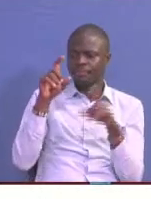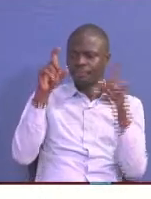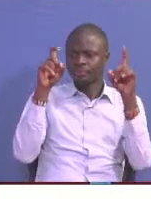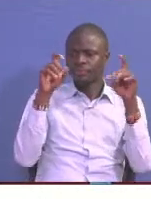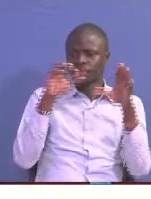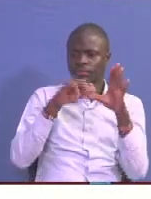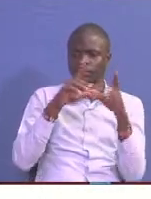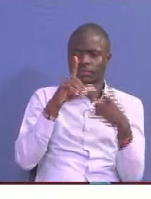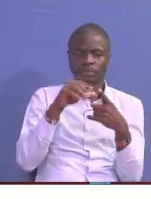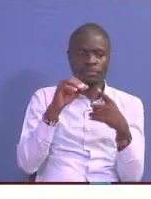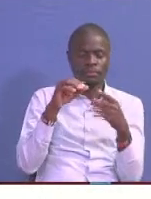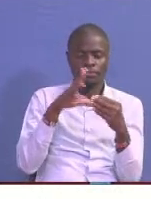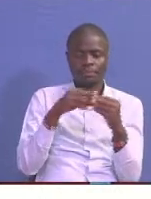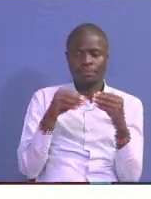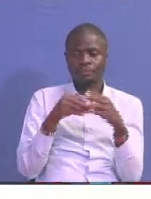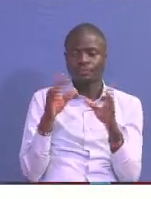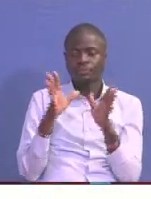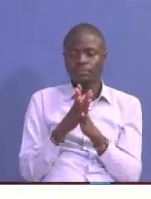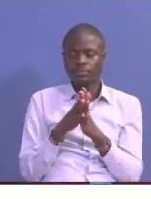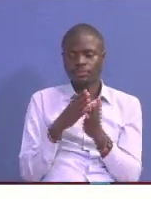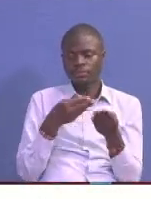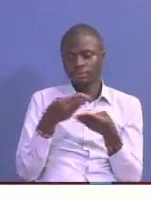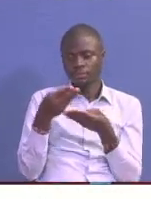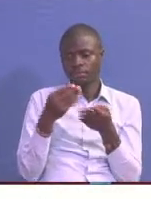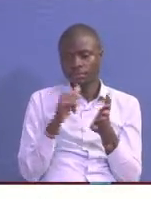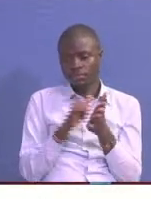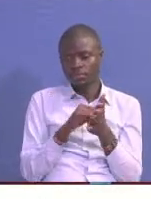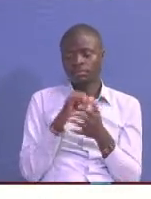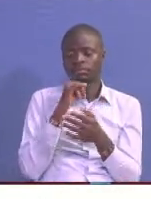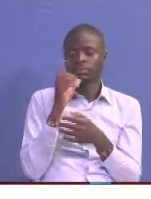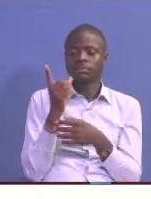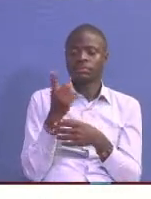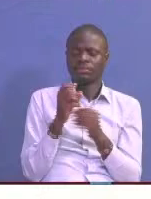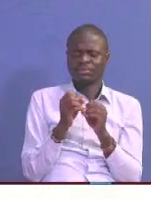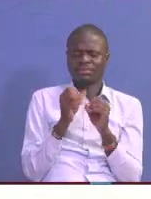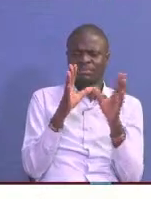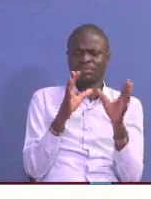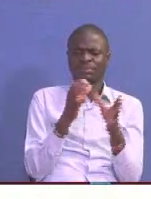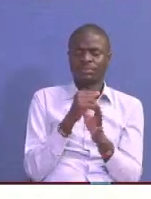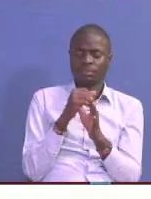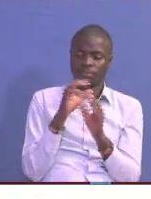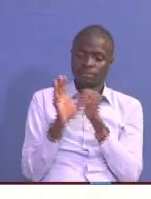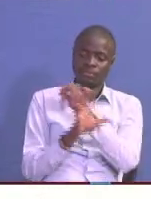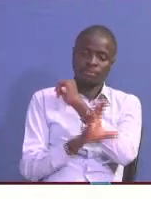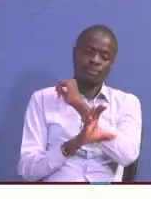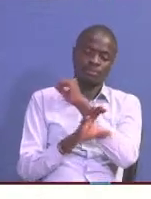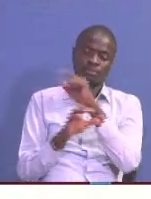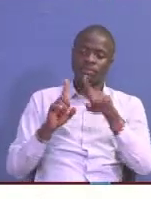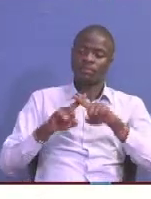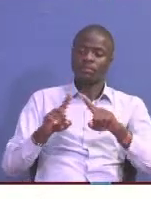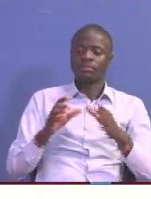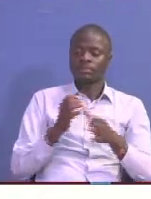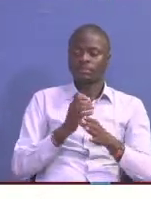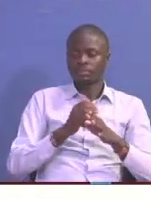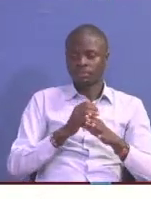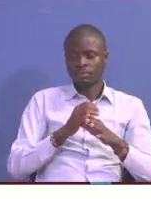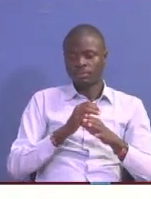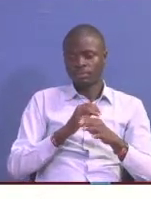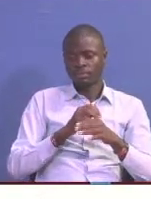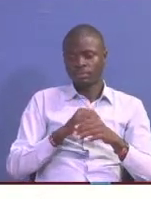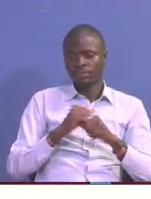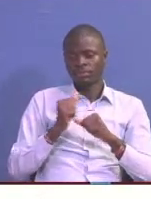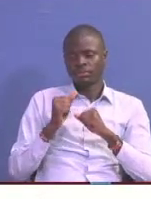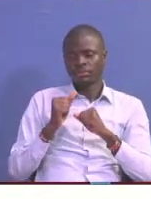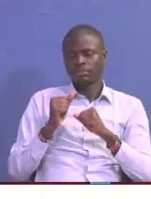innovations that we have come up with, the products and services that do not only influence our country, but our continent and the